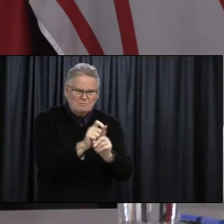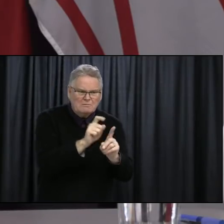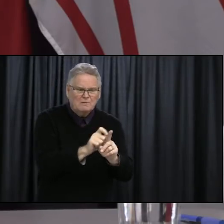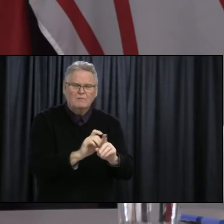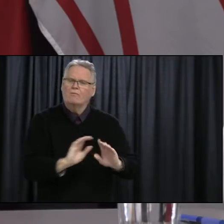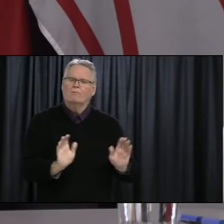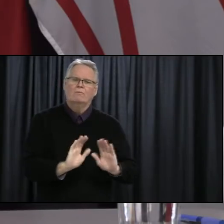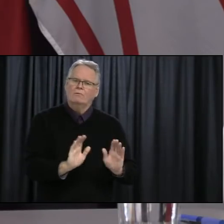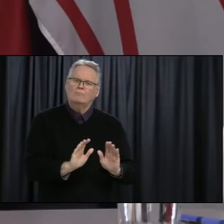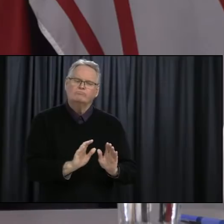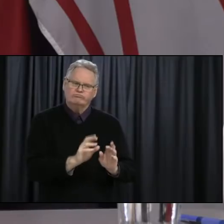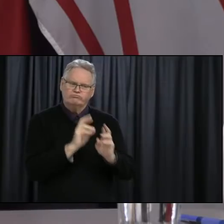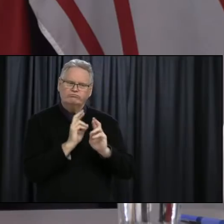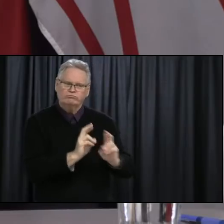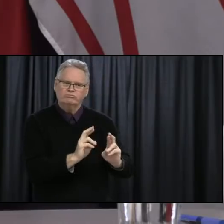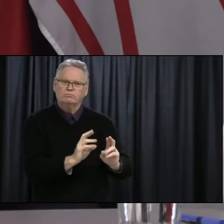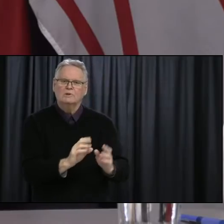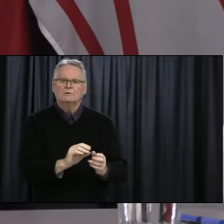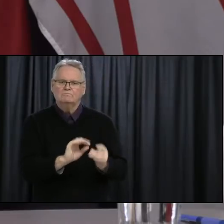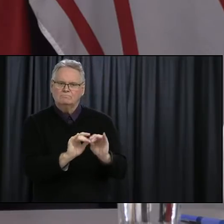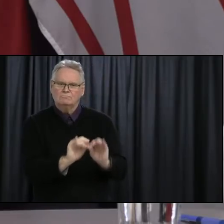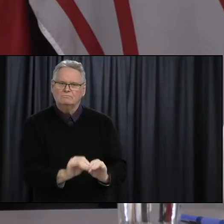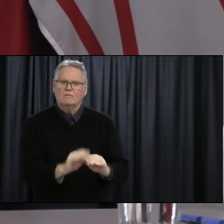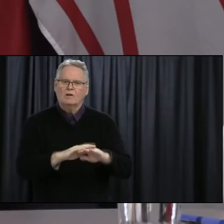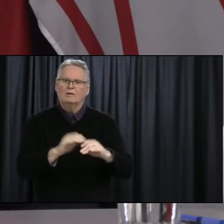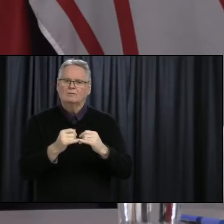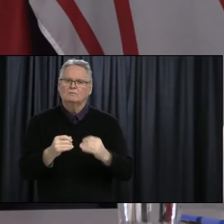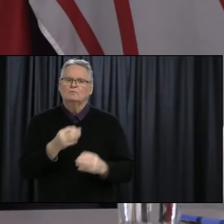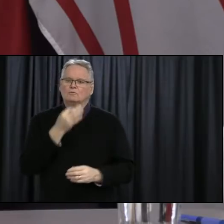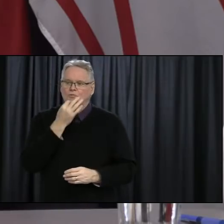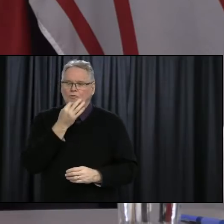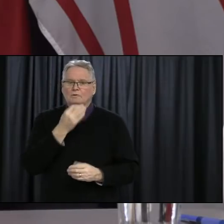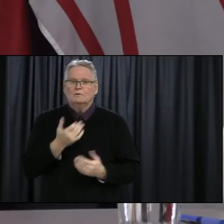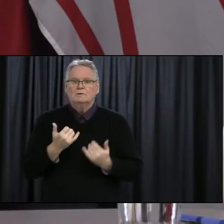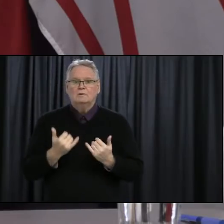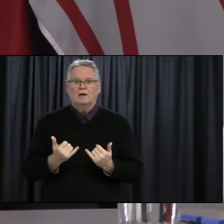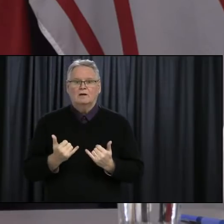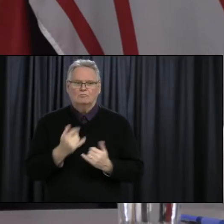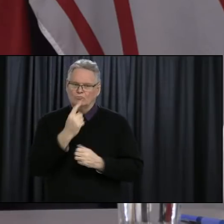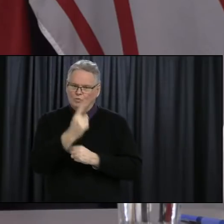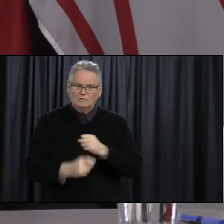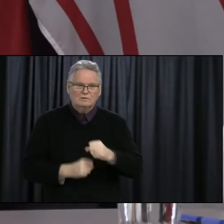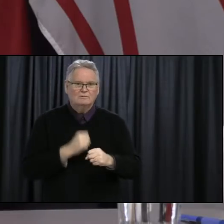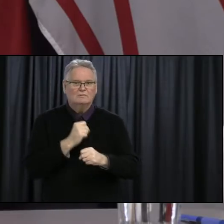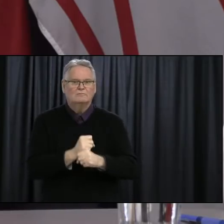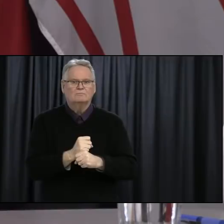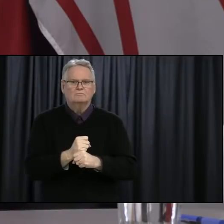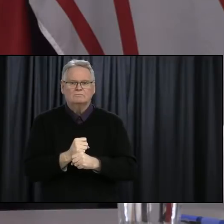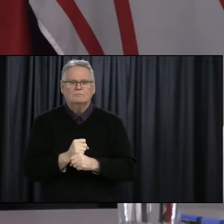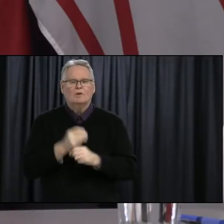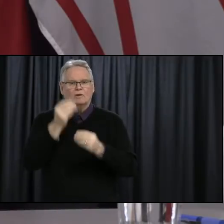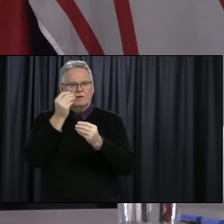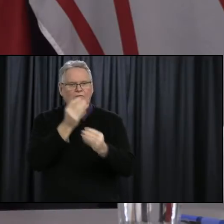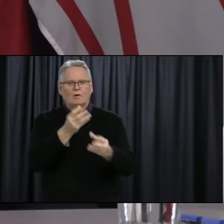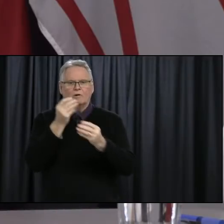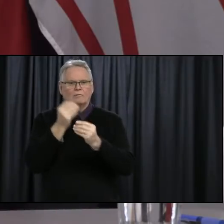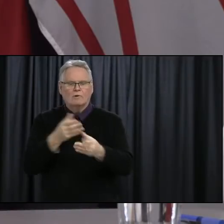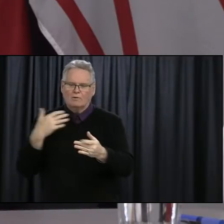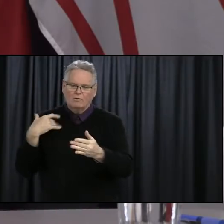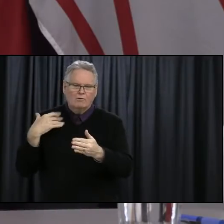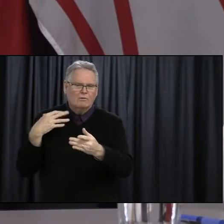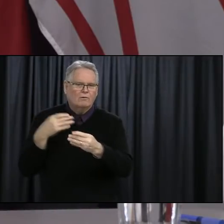have a year of information now that Dr. Fitzgerald and her team have at their fingertips that we didn't